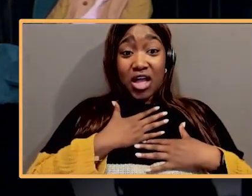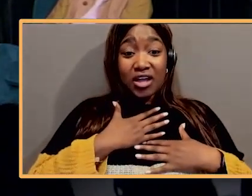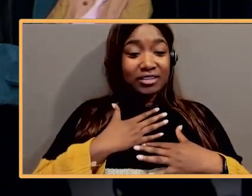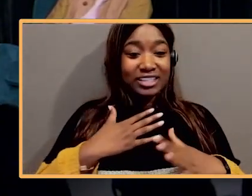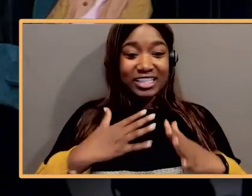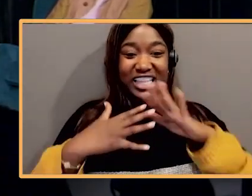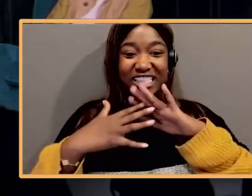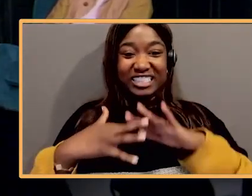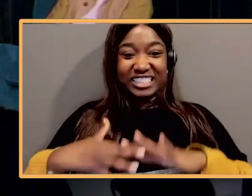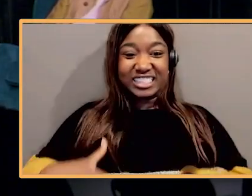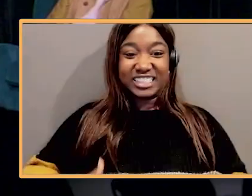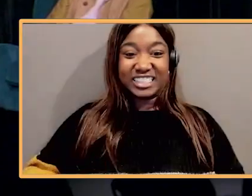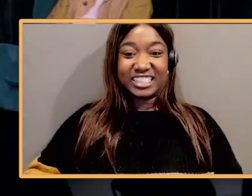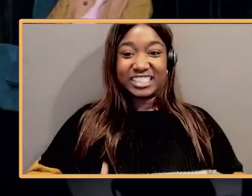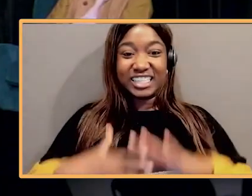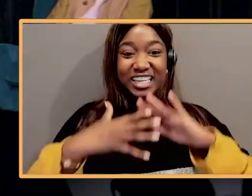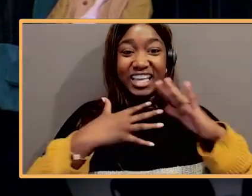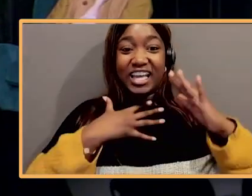yourself.